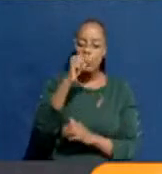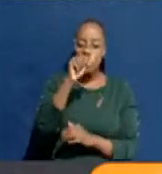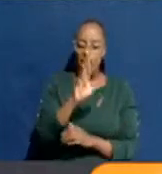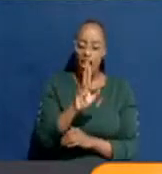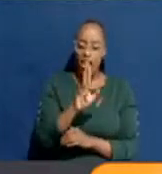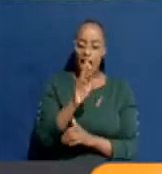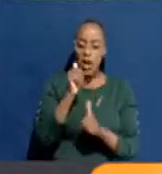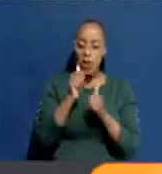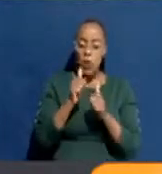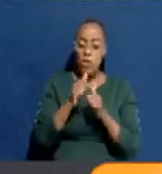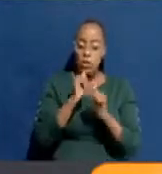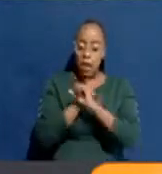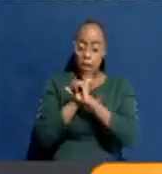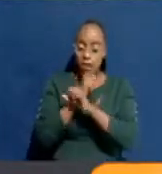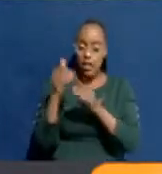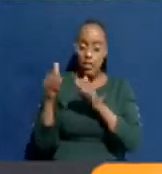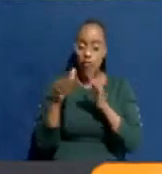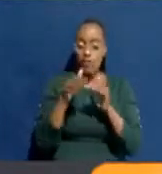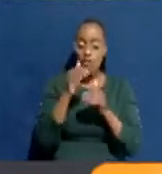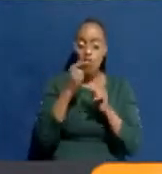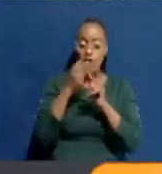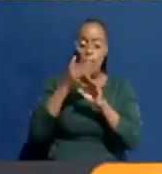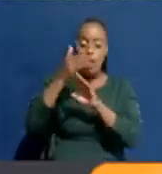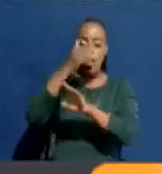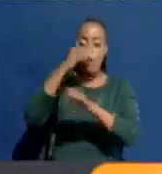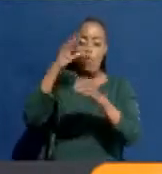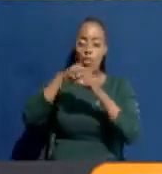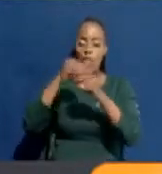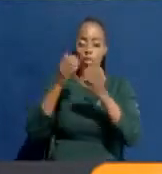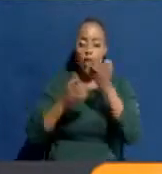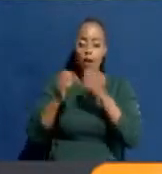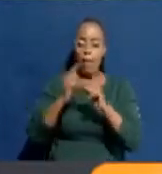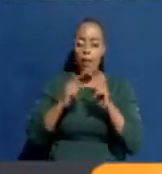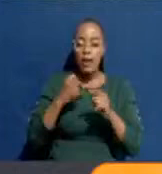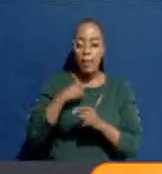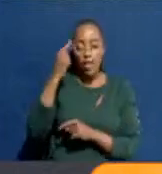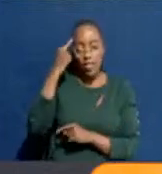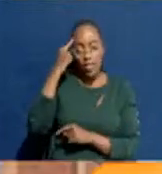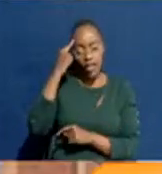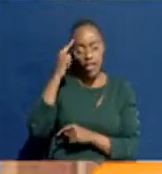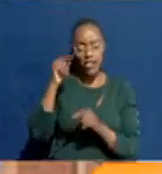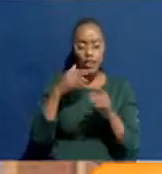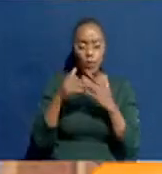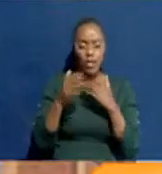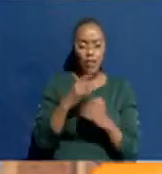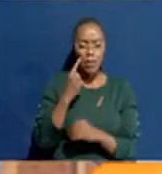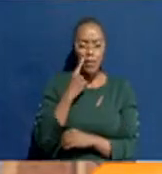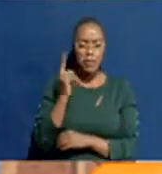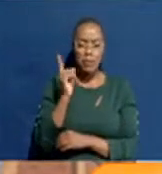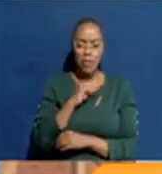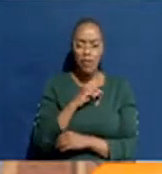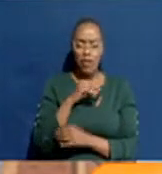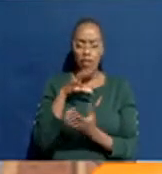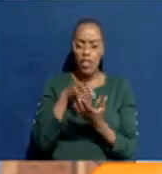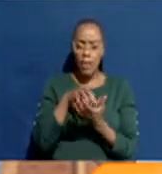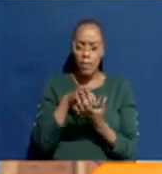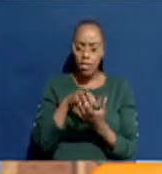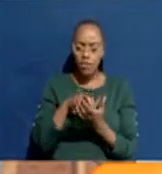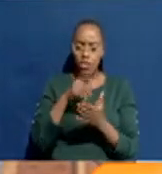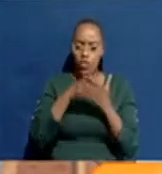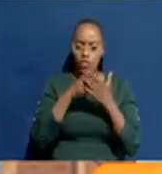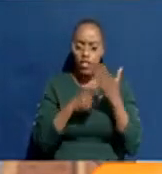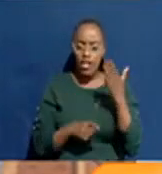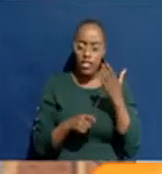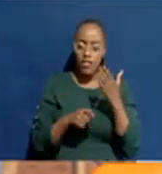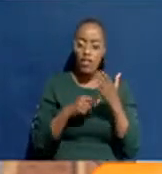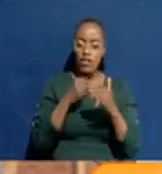every other opportunity backwards within the economy. But I thought what I saw with clinker is imposition of a tax, is it